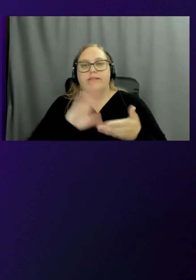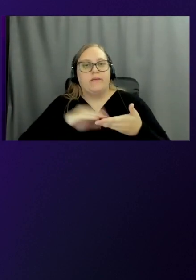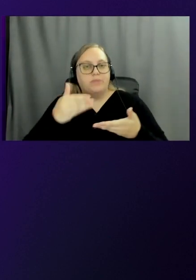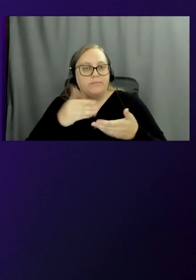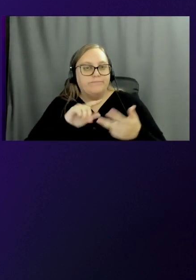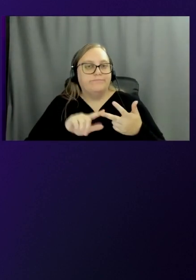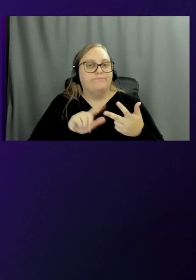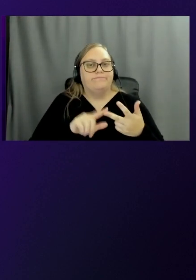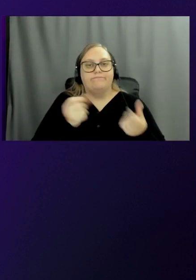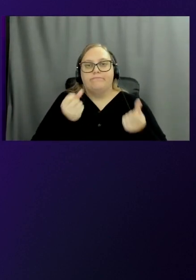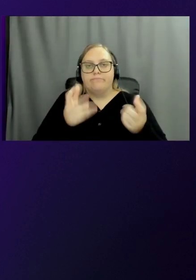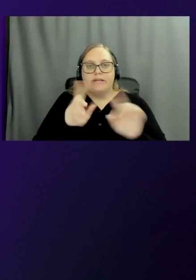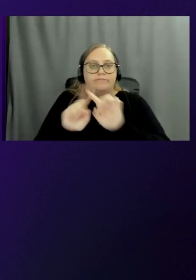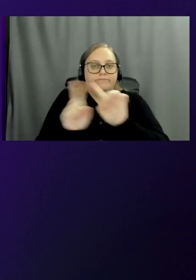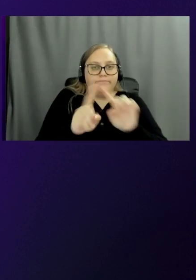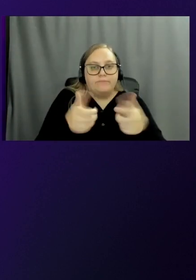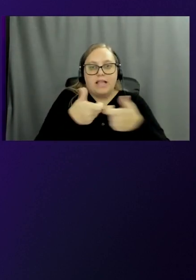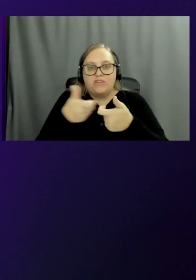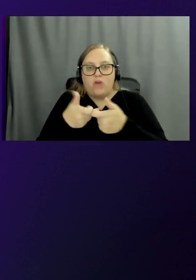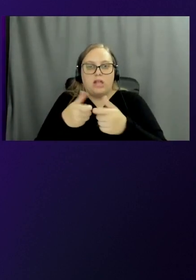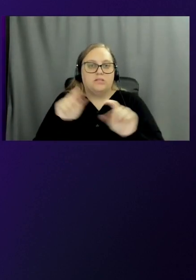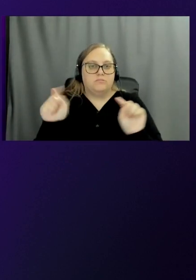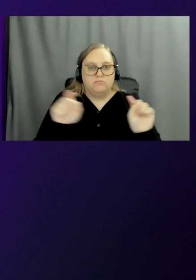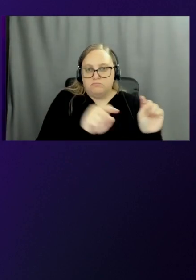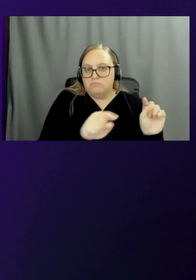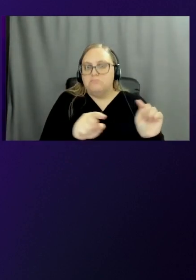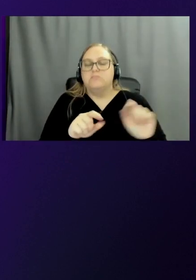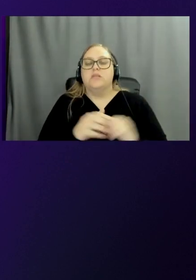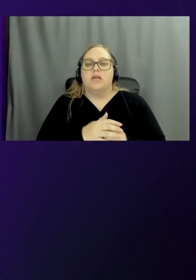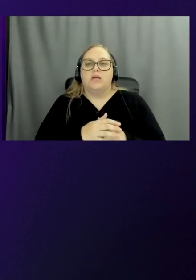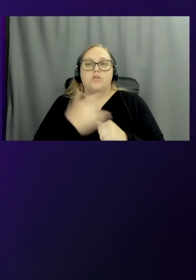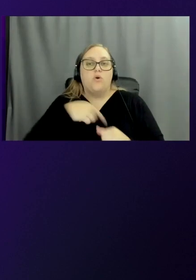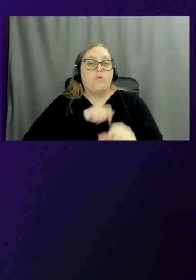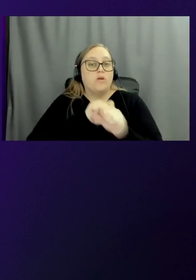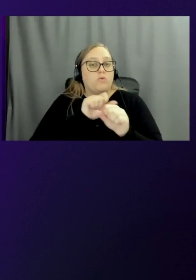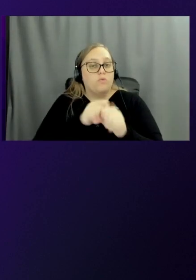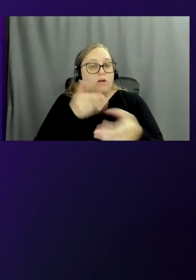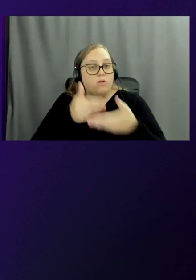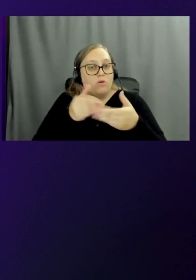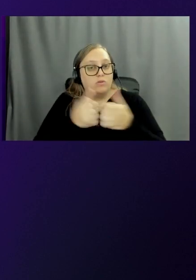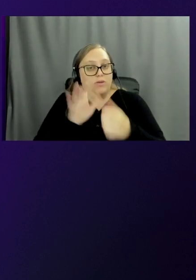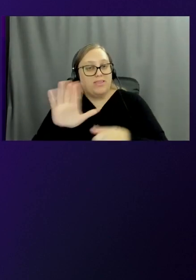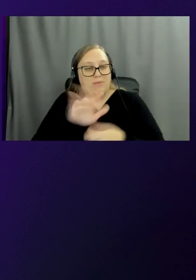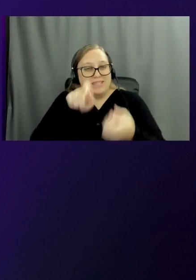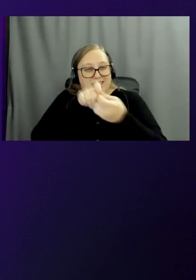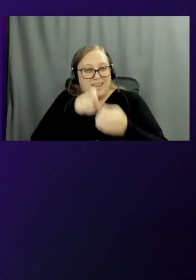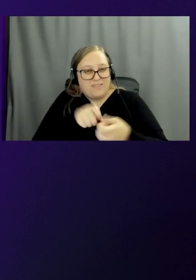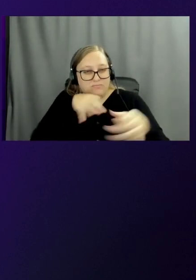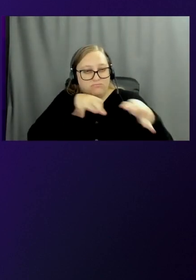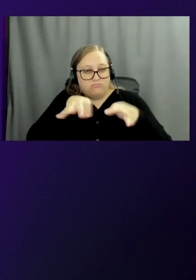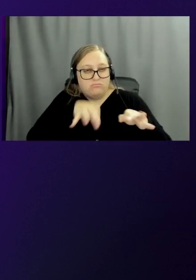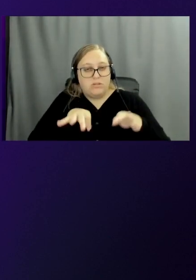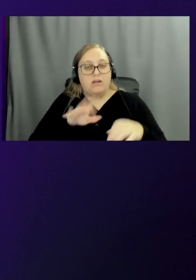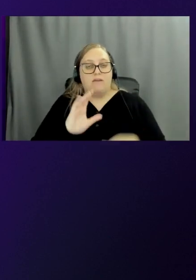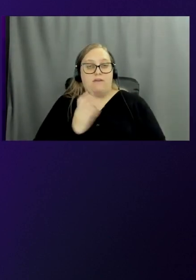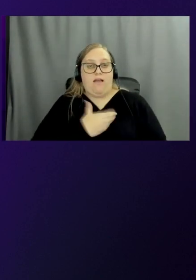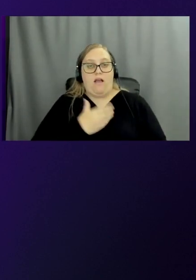of the electronics around us. And then we work closely with them on the definition of that core, bringing our knowledge about